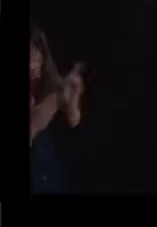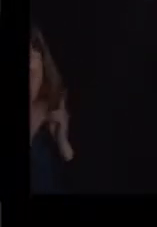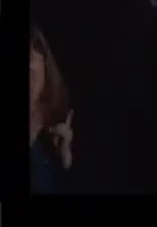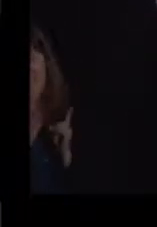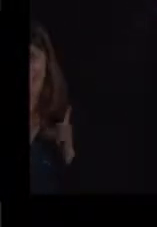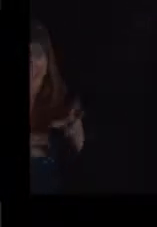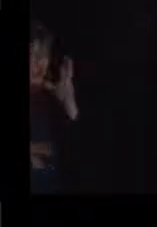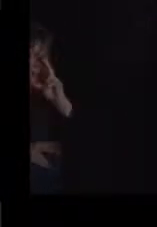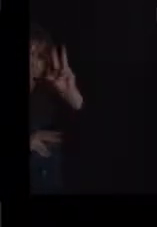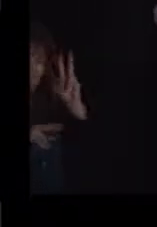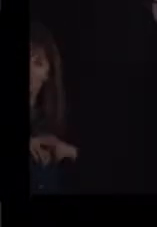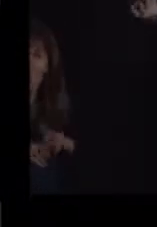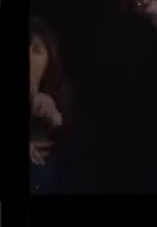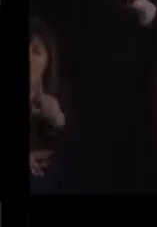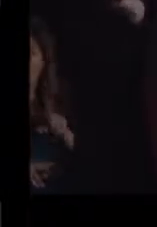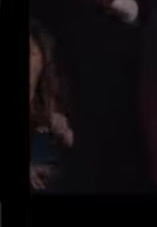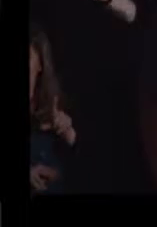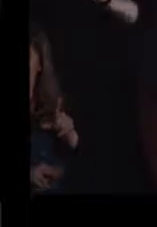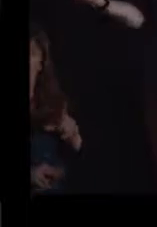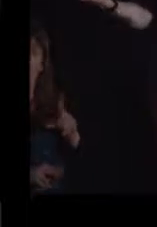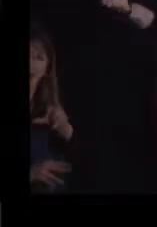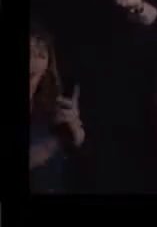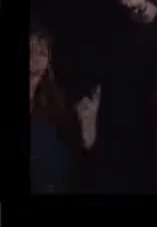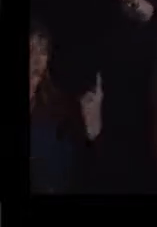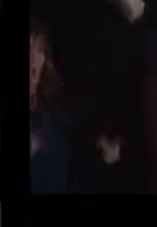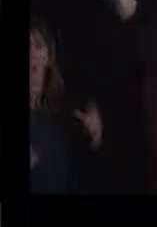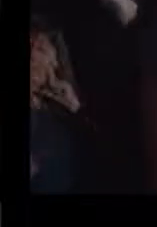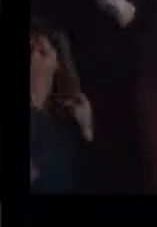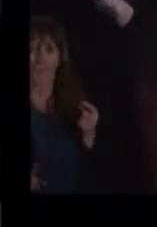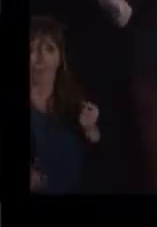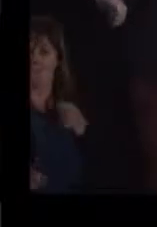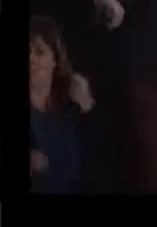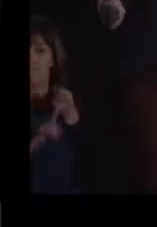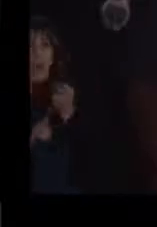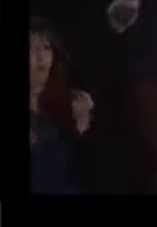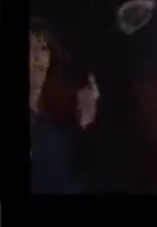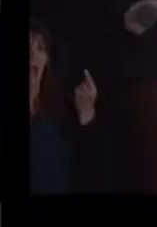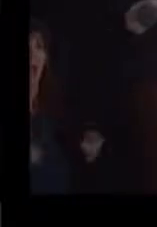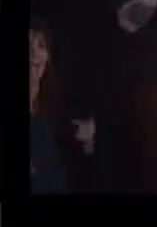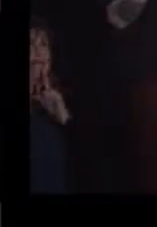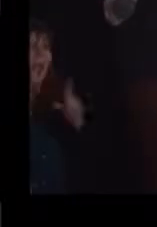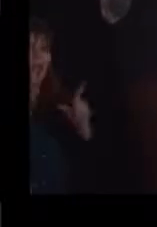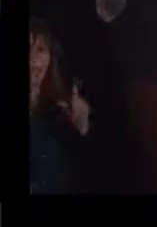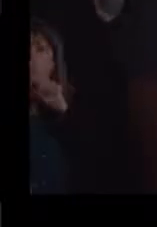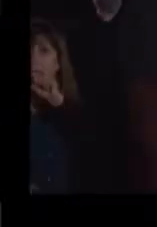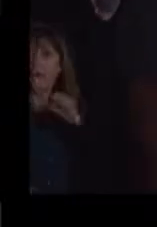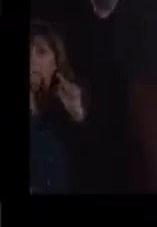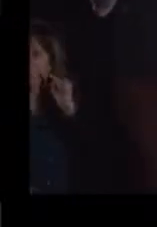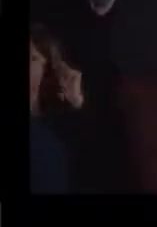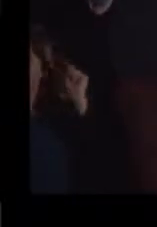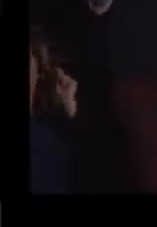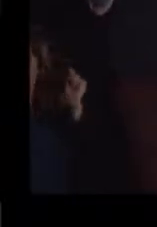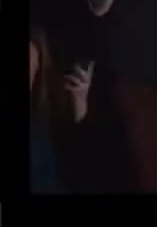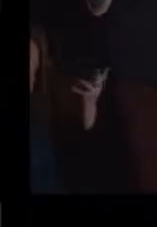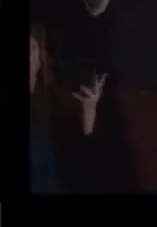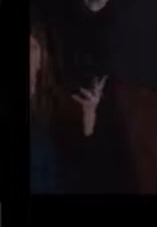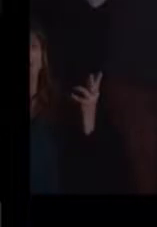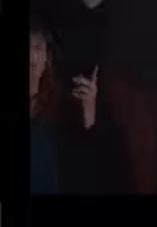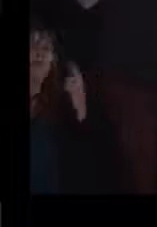And I kind of really literally fell into this stuff. I love toys. And